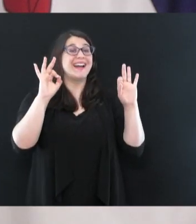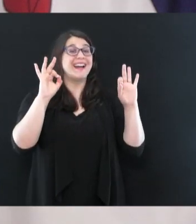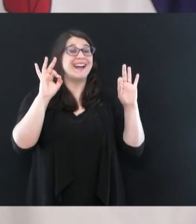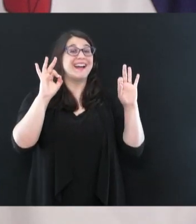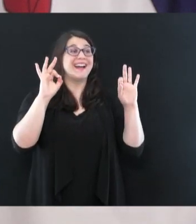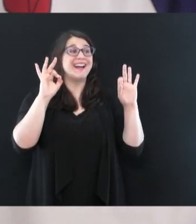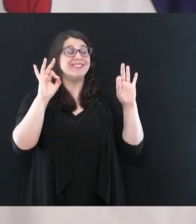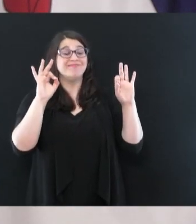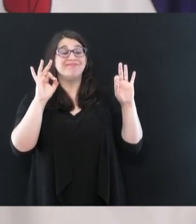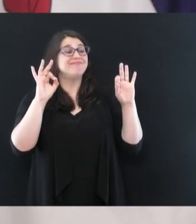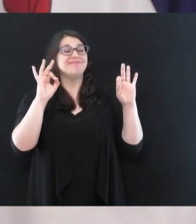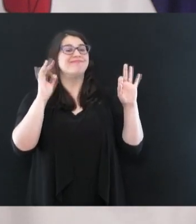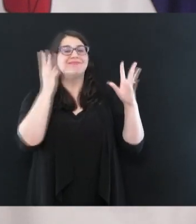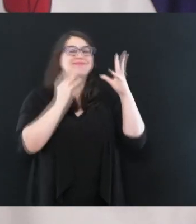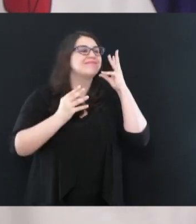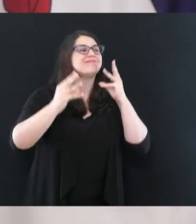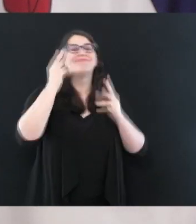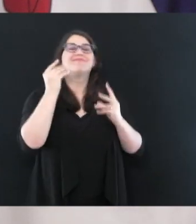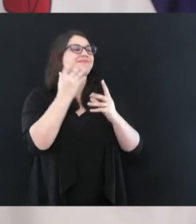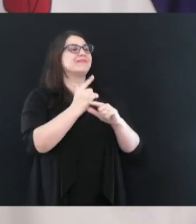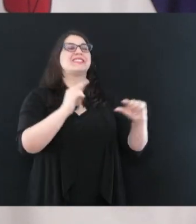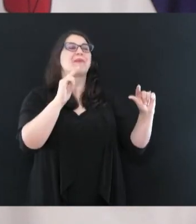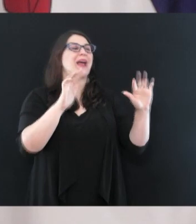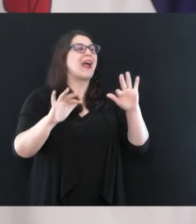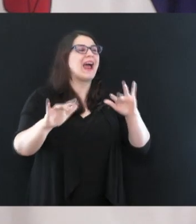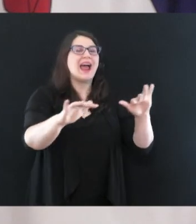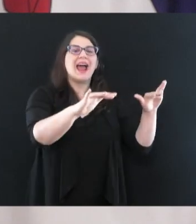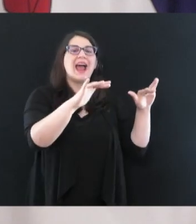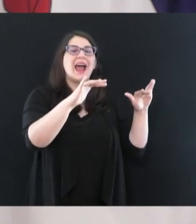in some ways,